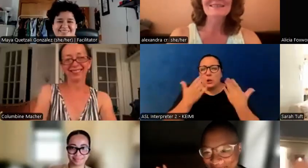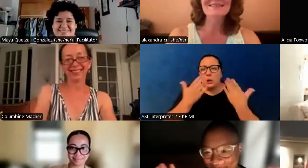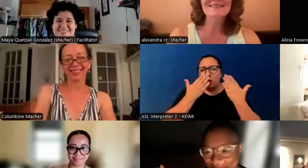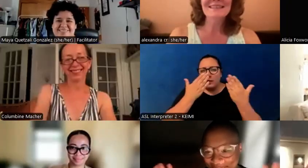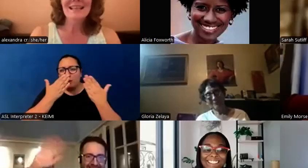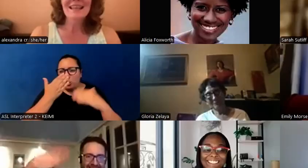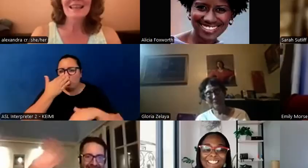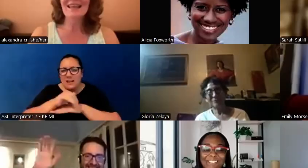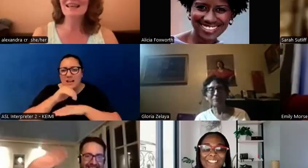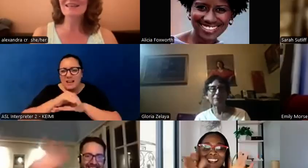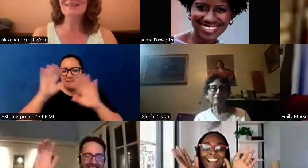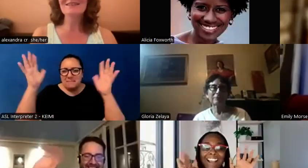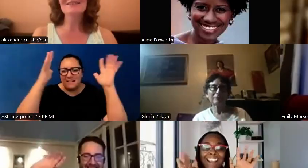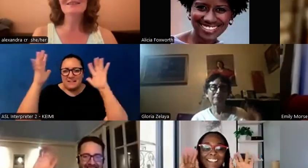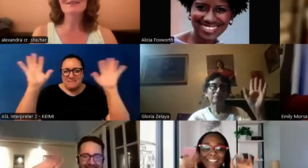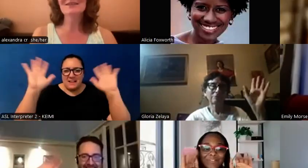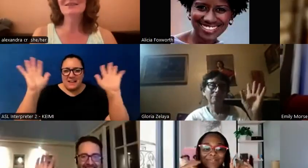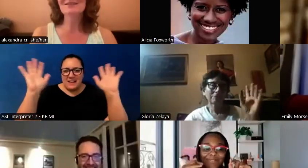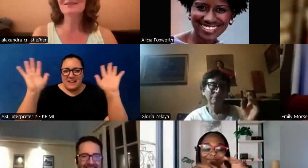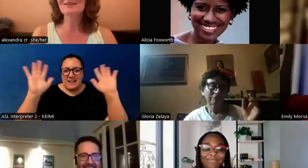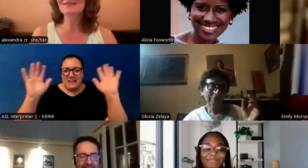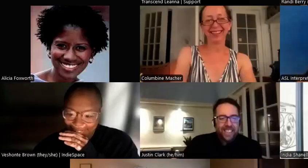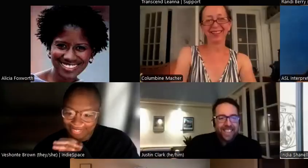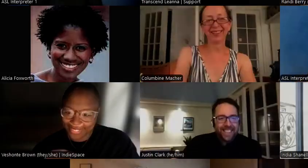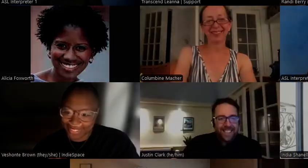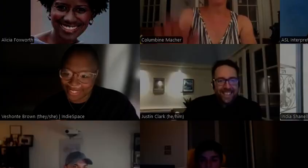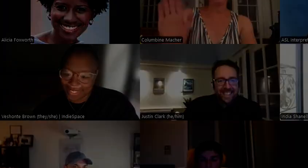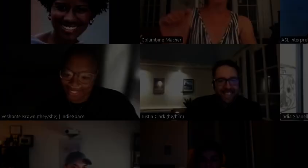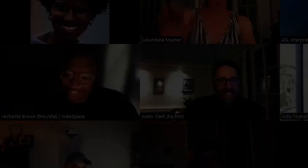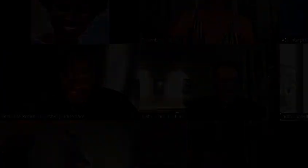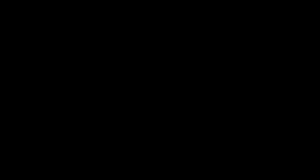Thank you. Thank you. Good night. Thank you. Bye.